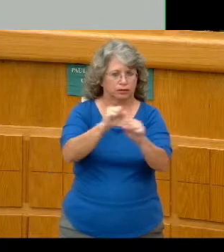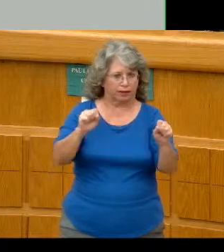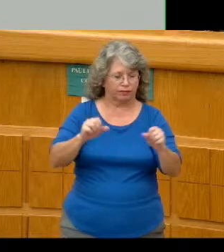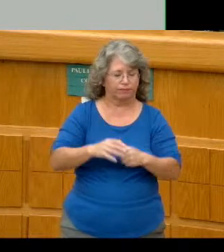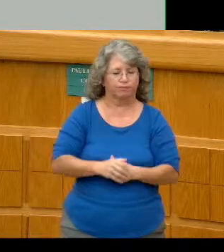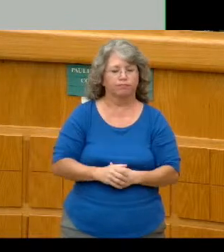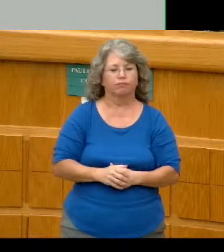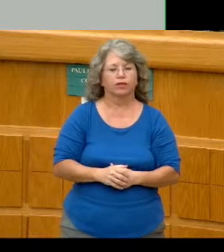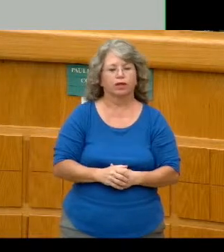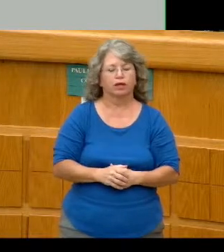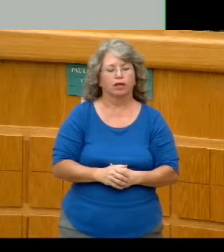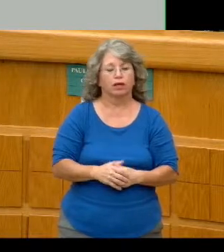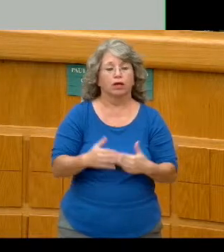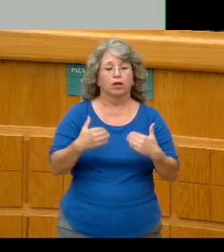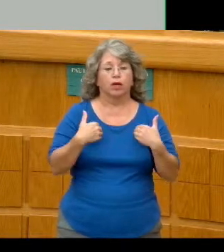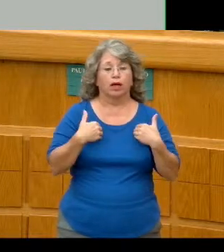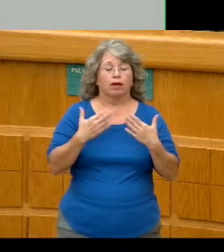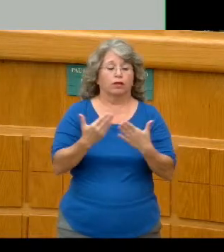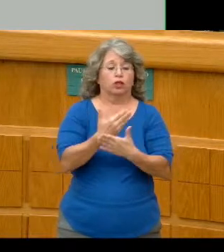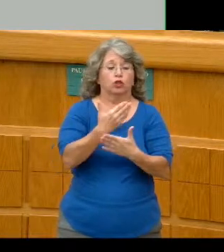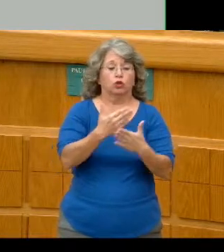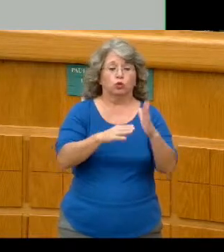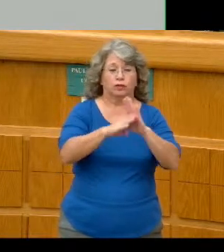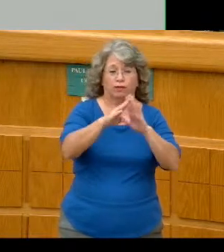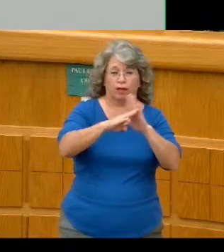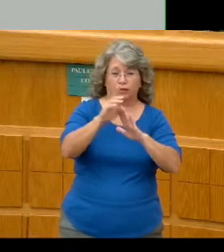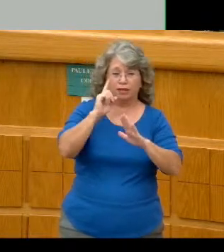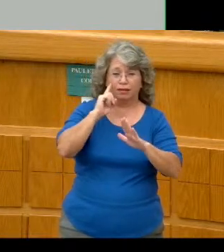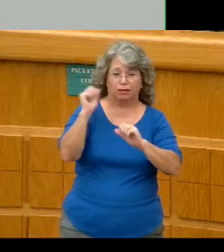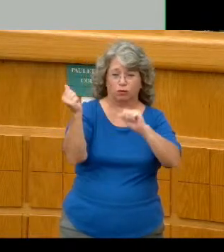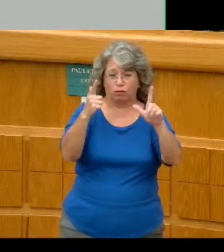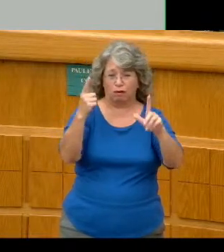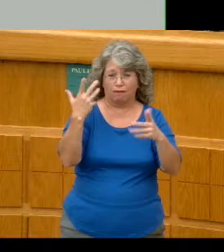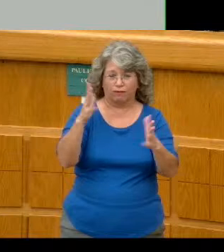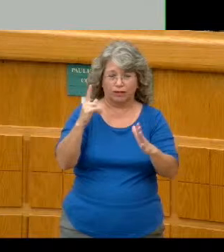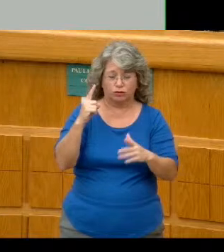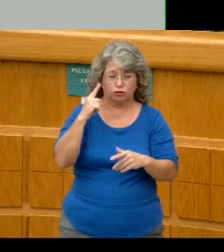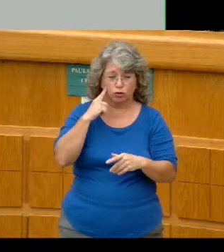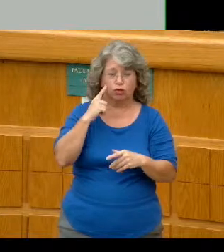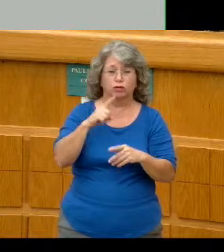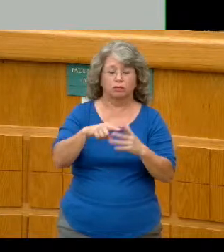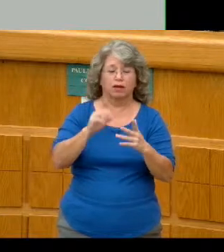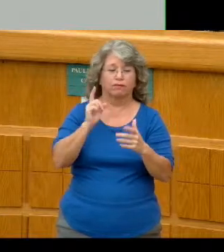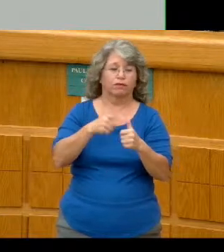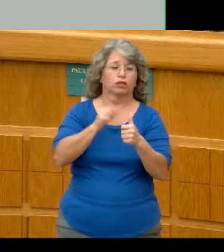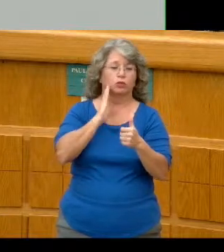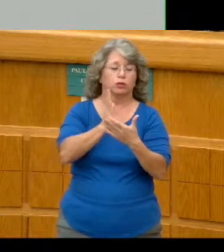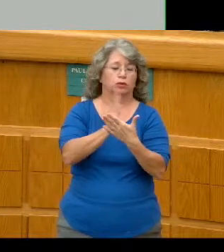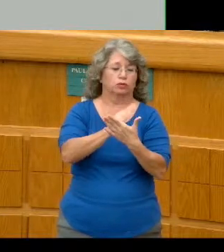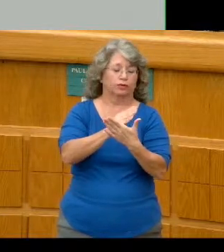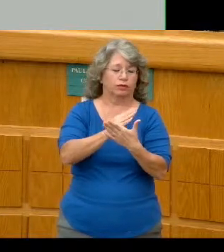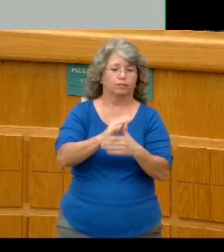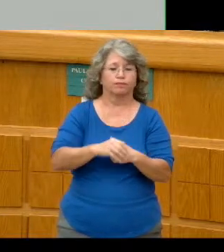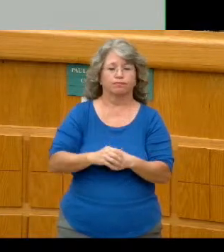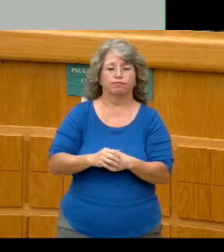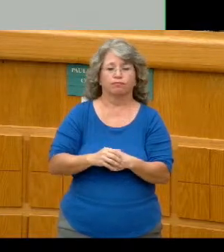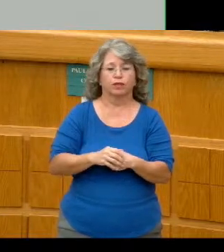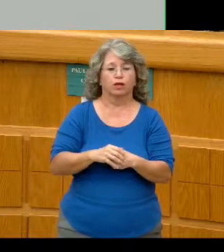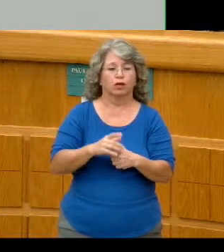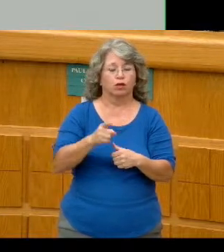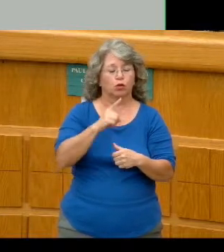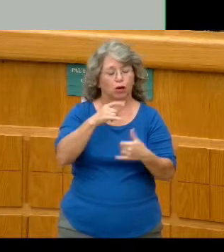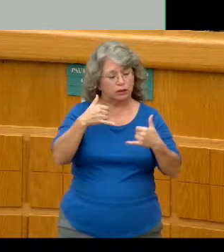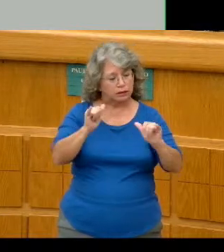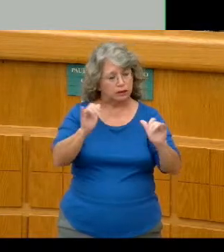So we have some new developments I think that everybody's heard about, but first we'll review some of the things that are in place. You're encouraged to stay at home